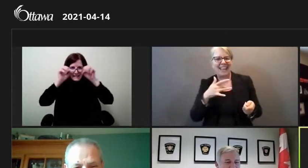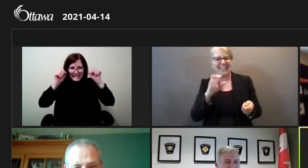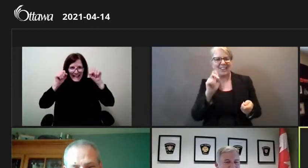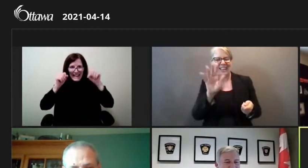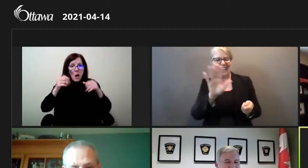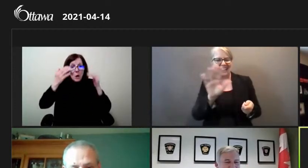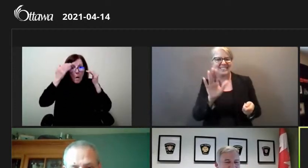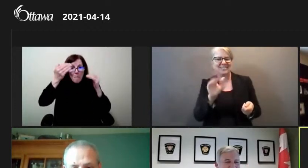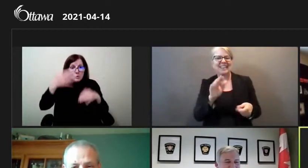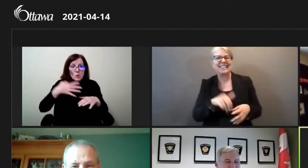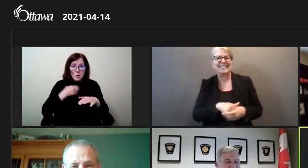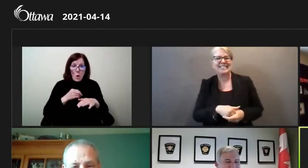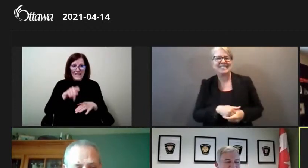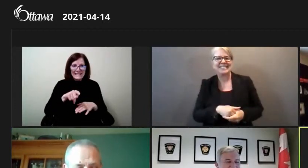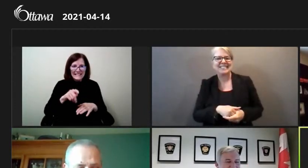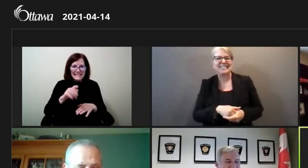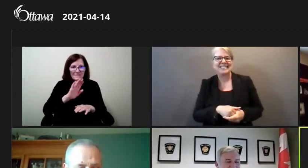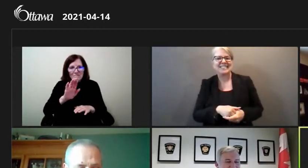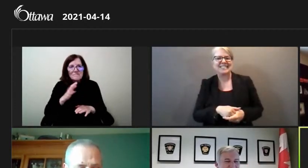later.